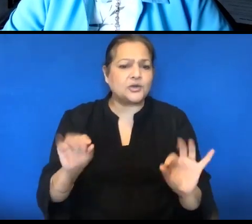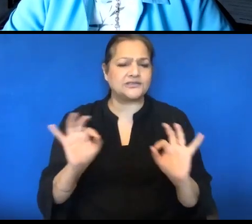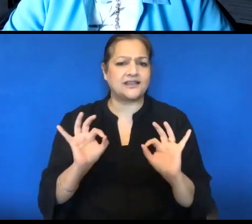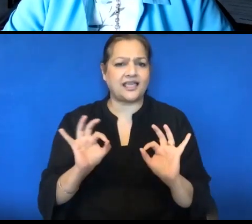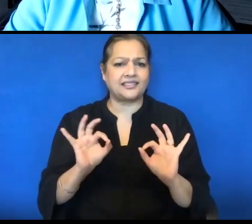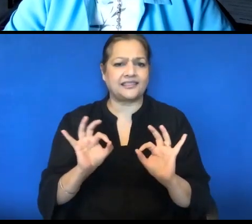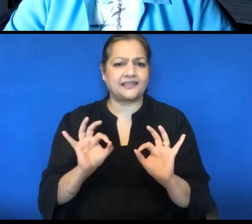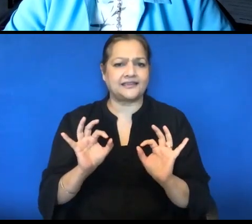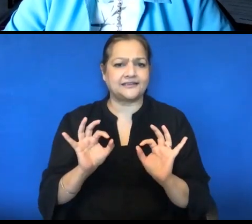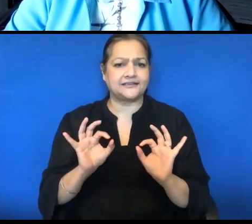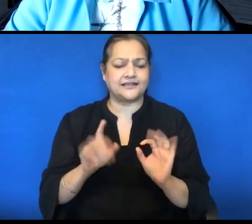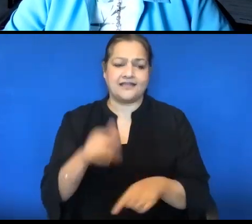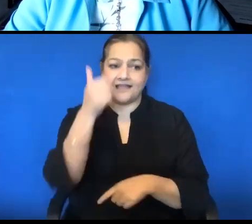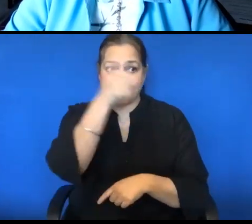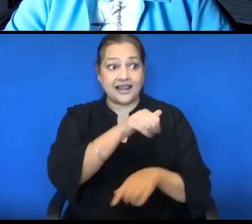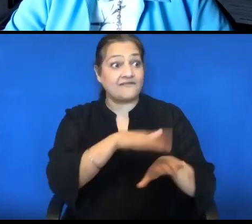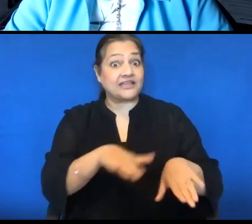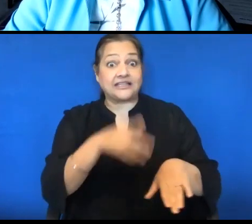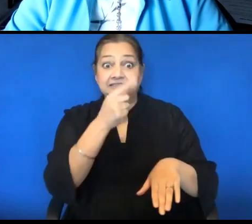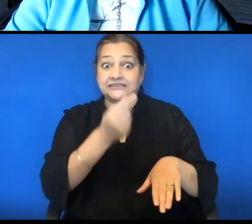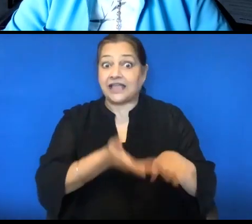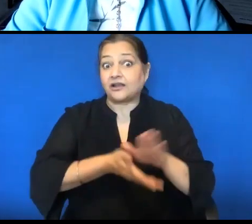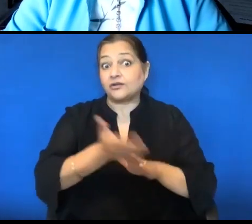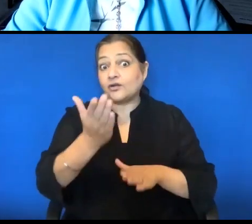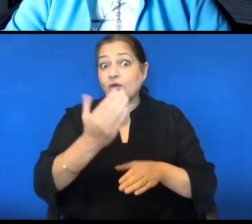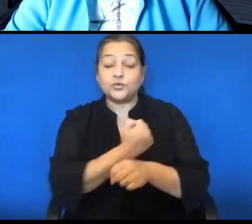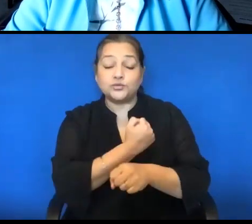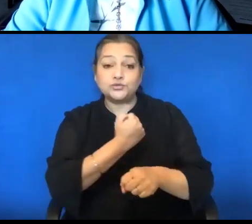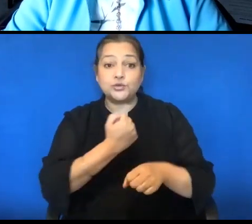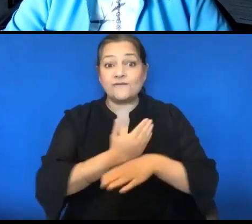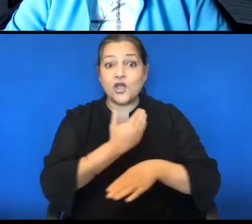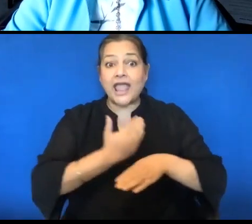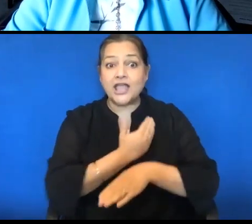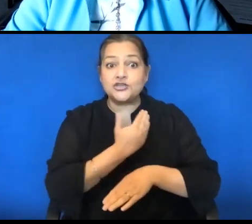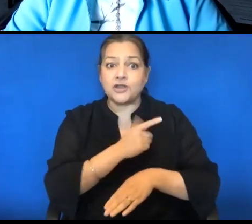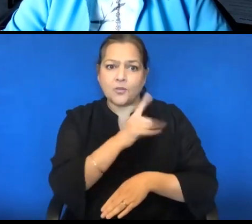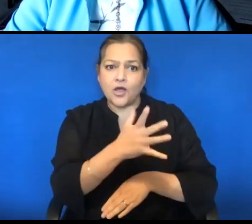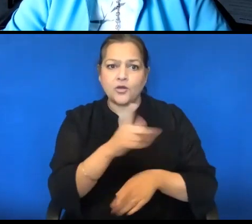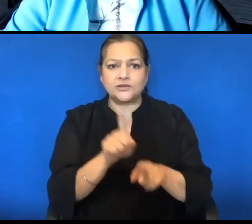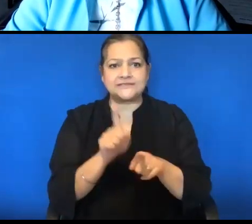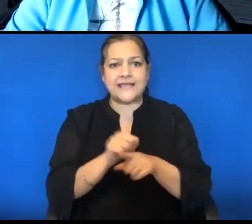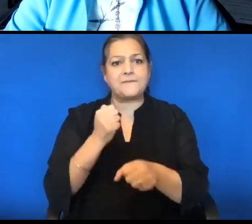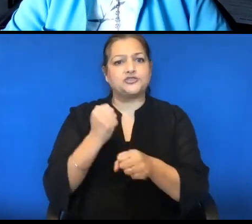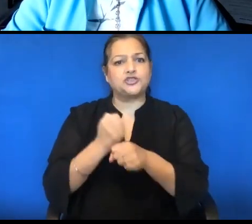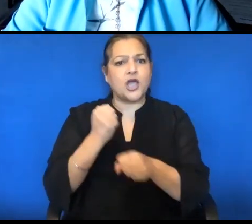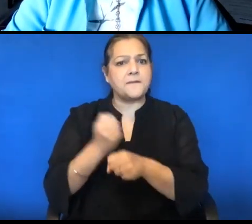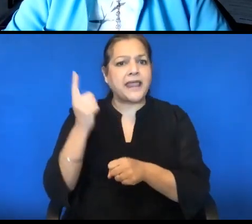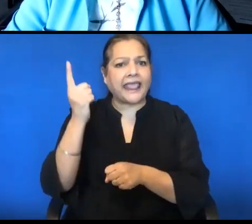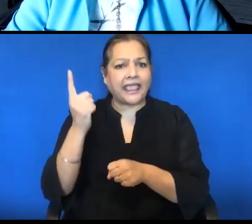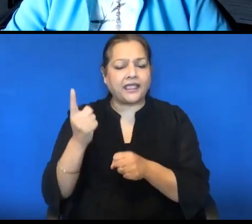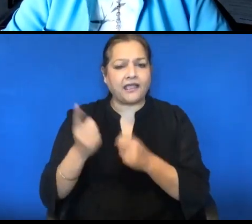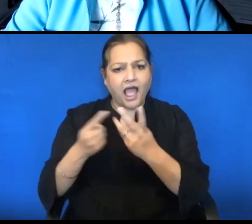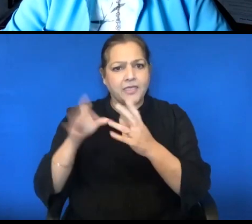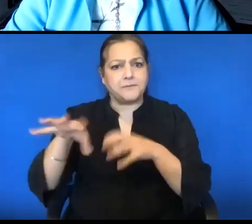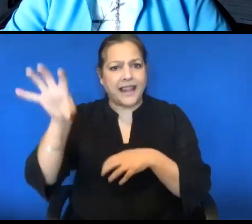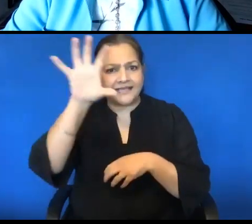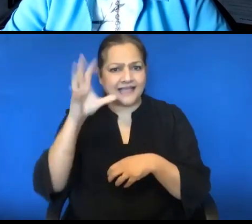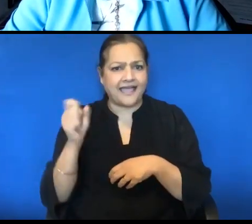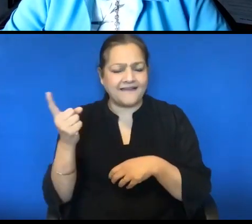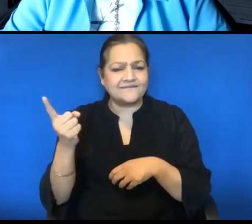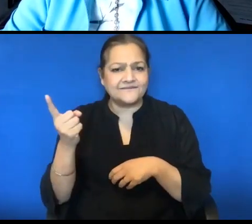Why can't you know, the clever kids go and do vocational? Like they do in Germany and other places. So we've got to rethink